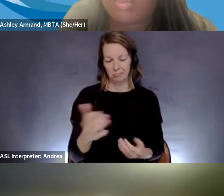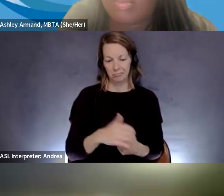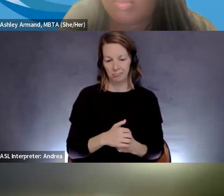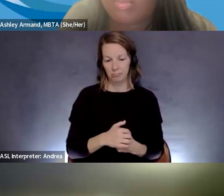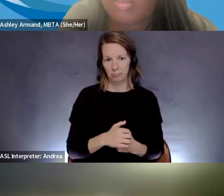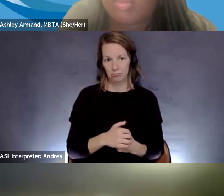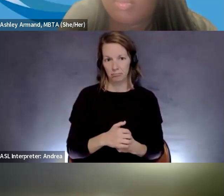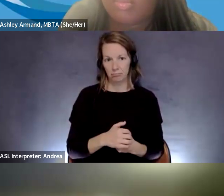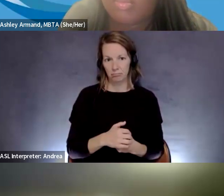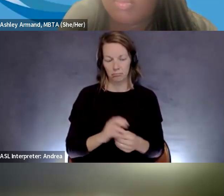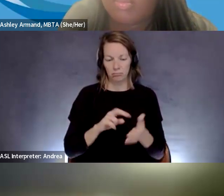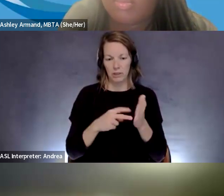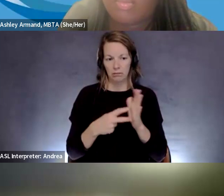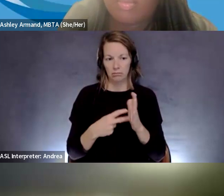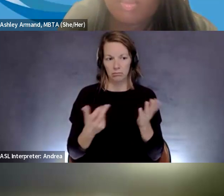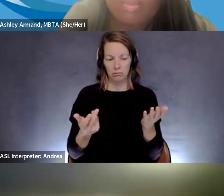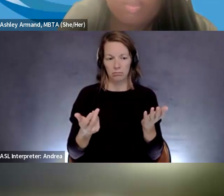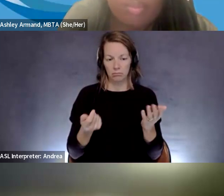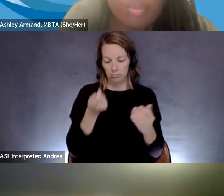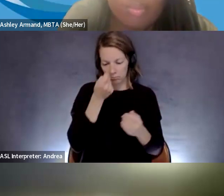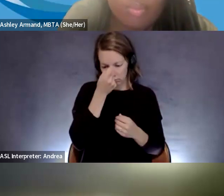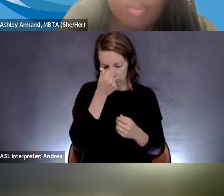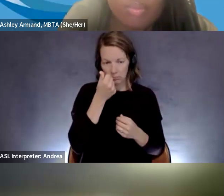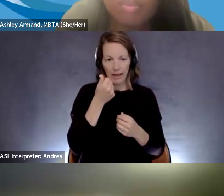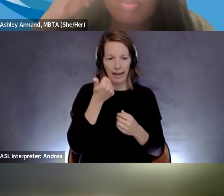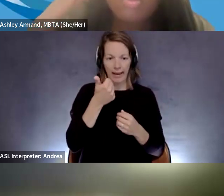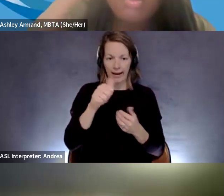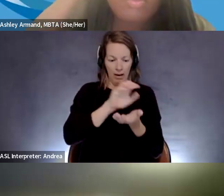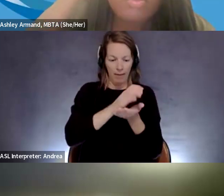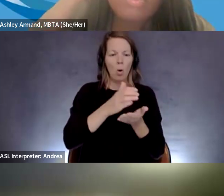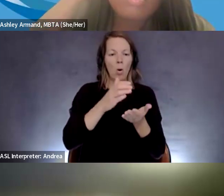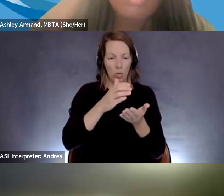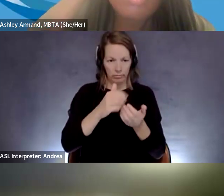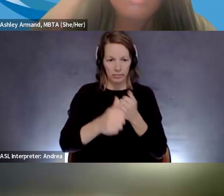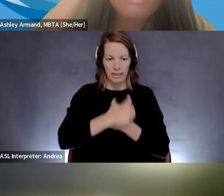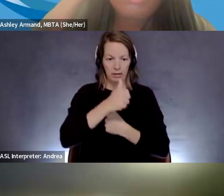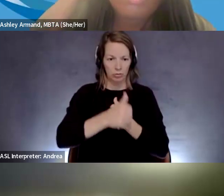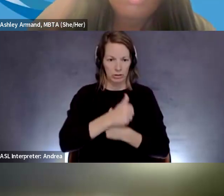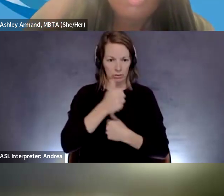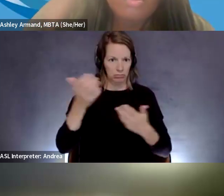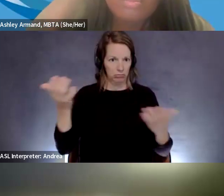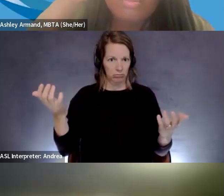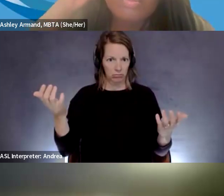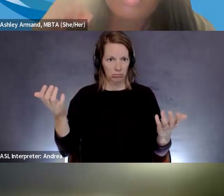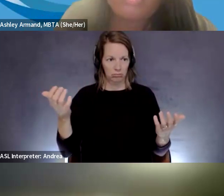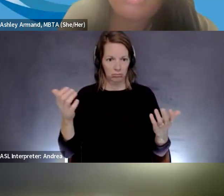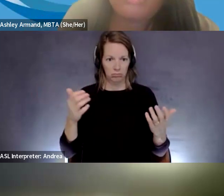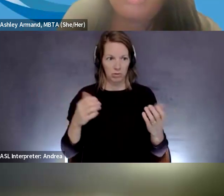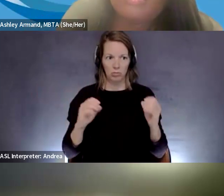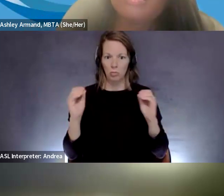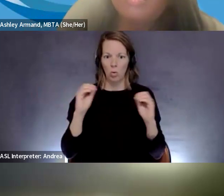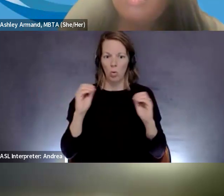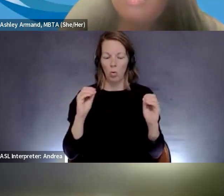means that any amount could be considered dangerous because they haven't found a lower limit. So saying